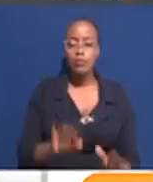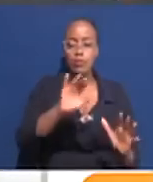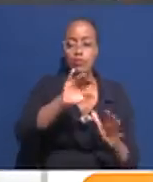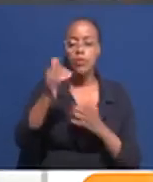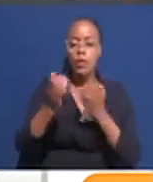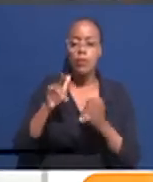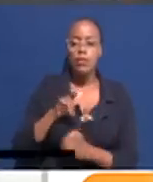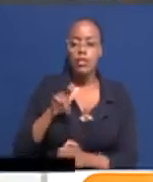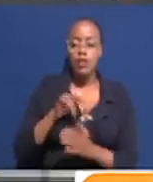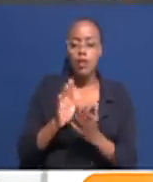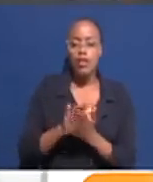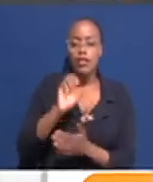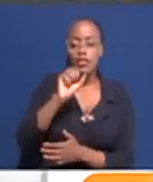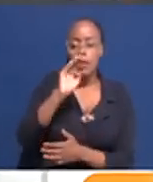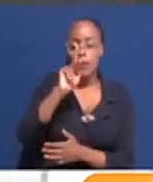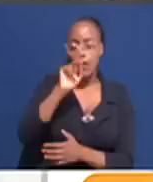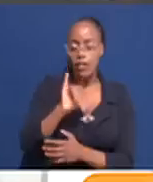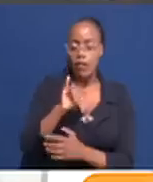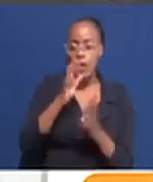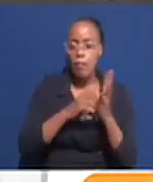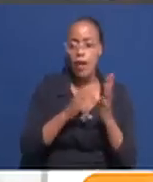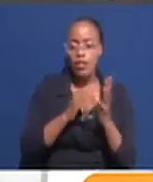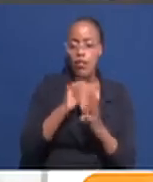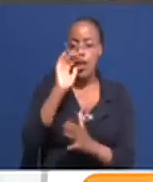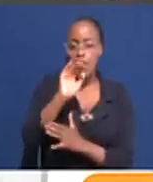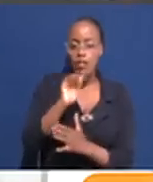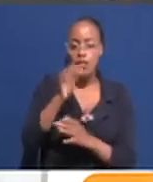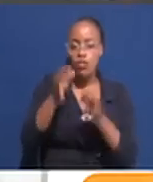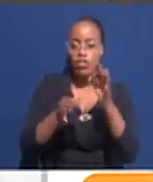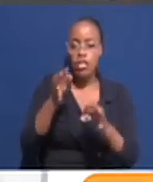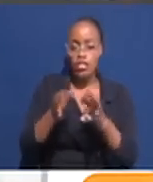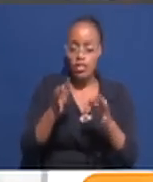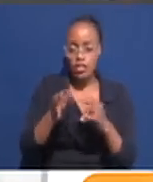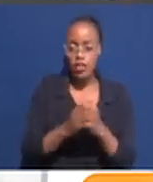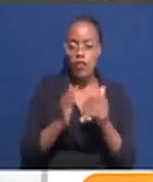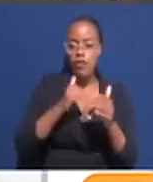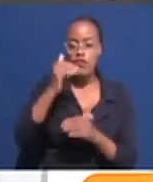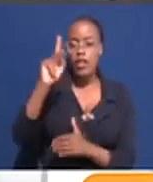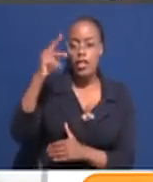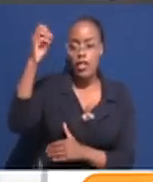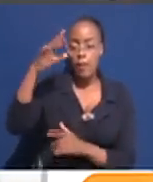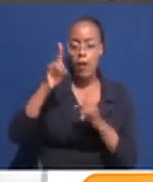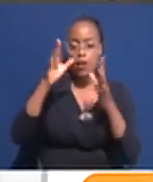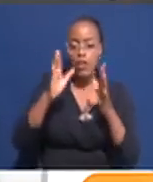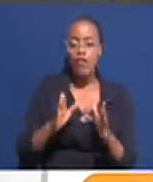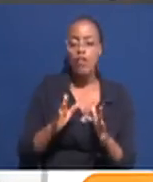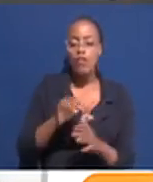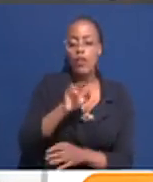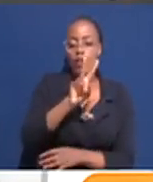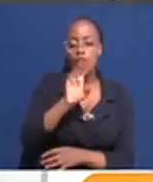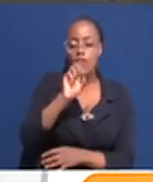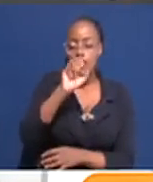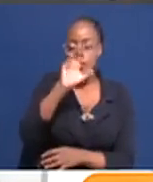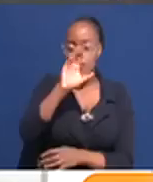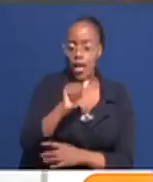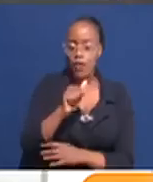Business lady in Sabaki, Machakos County, is demanding for justice after Kenya Power Director Veska Kangogo allegedly